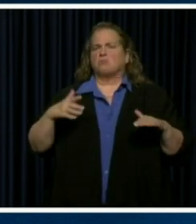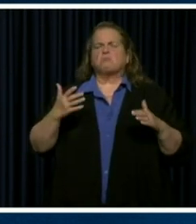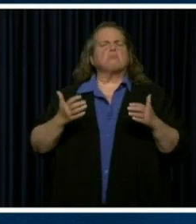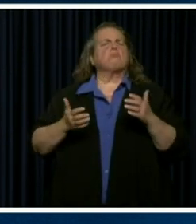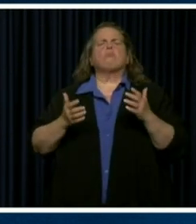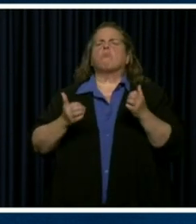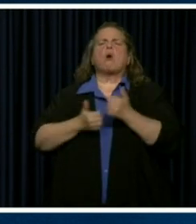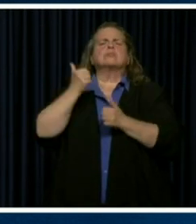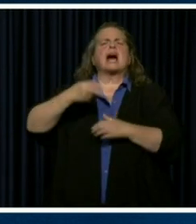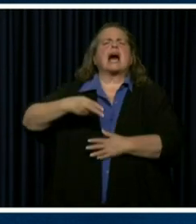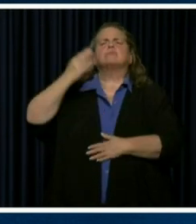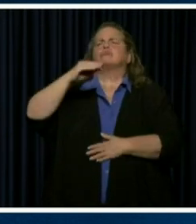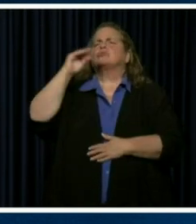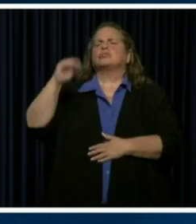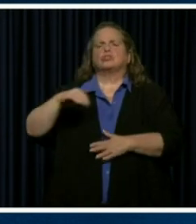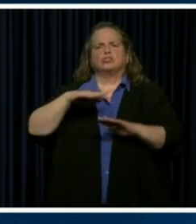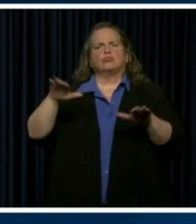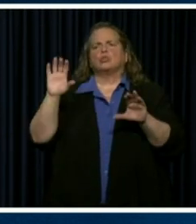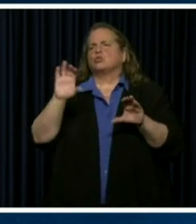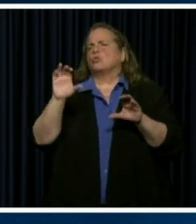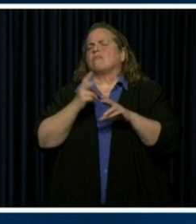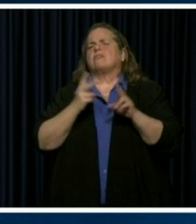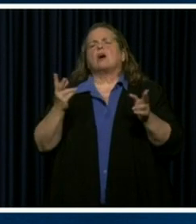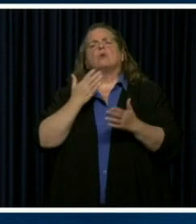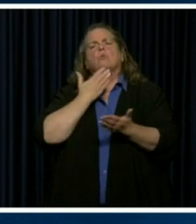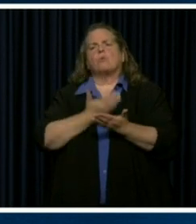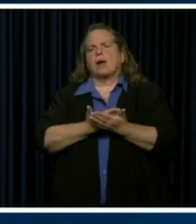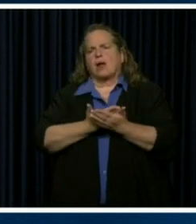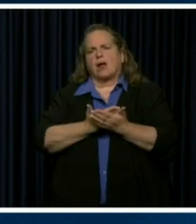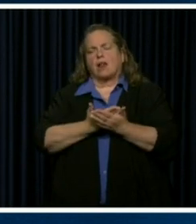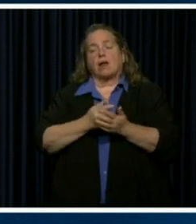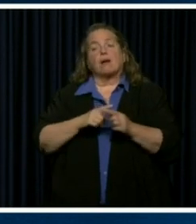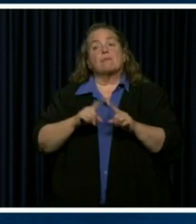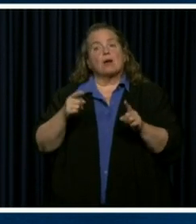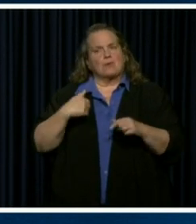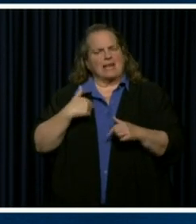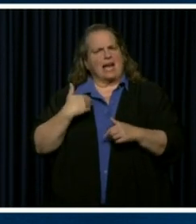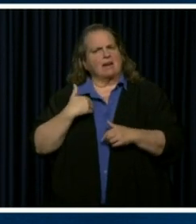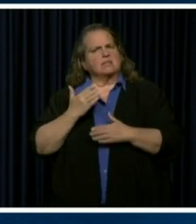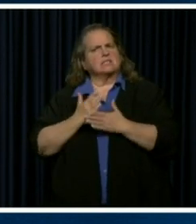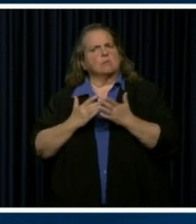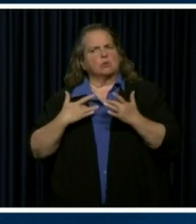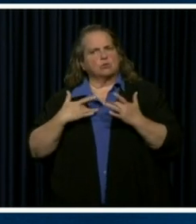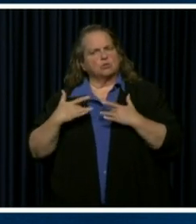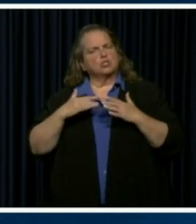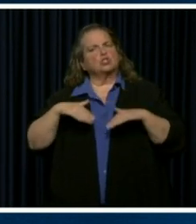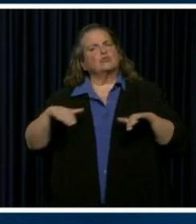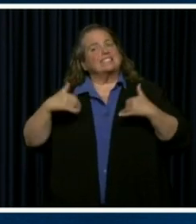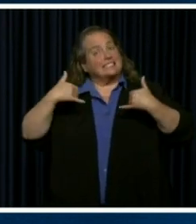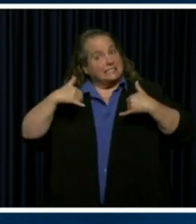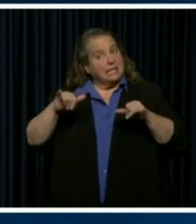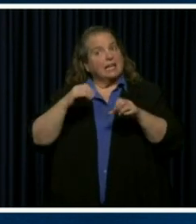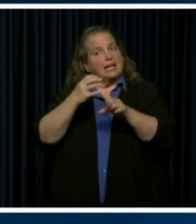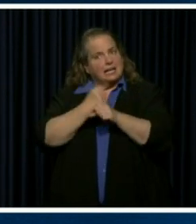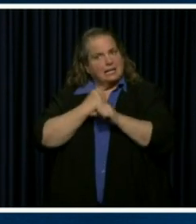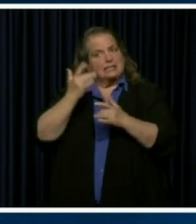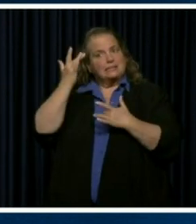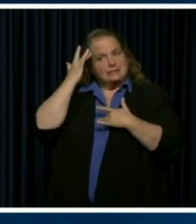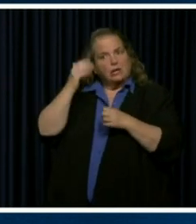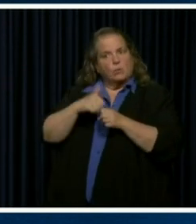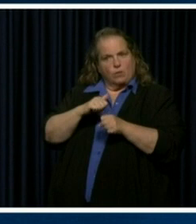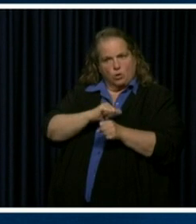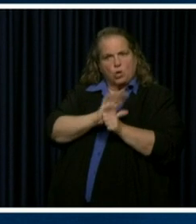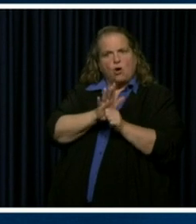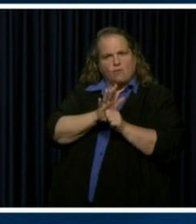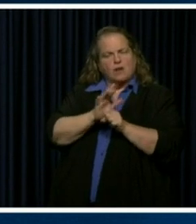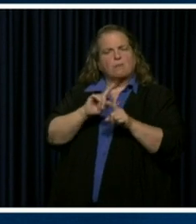well. But we've had this concern, we've said it all along, that children still appear to get infected. They just seem to not have symptoms when they